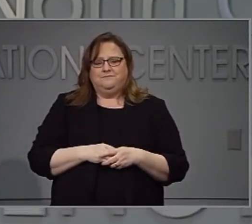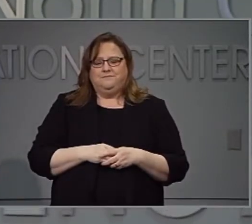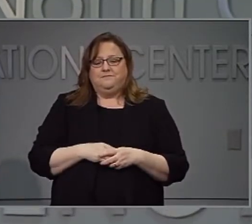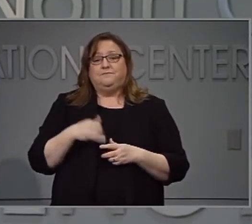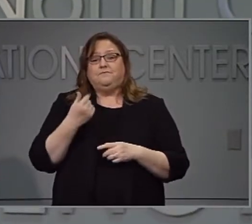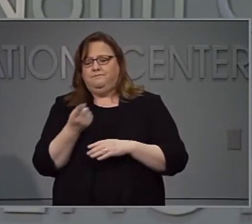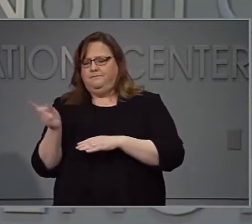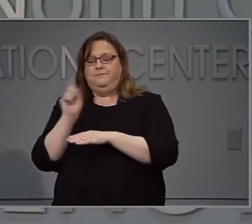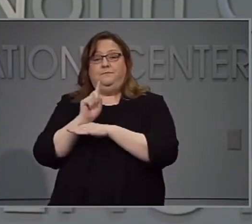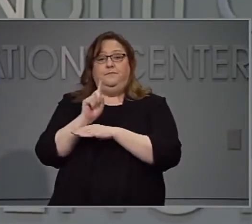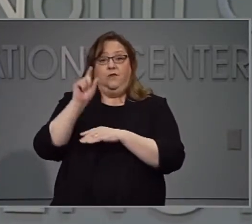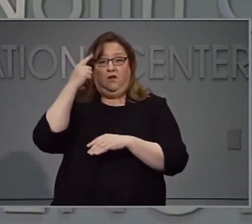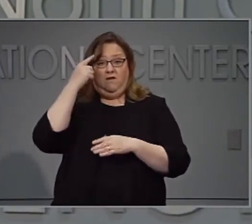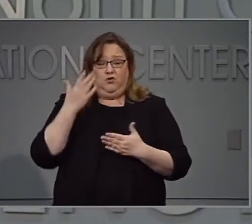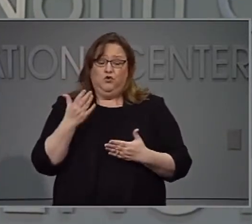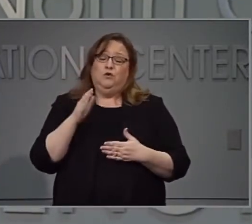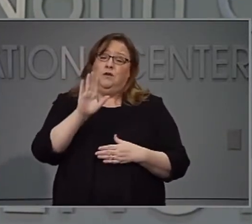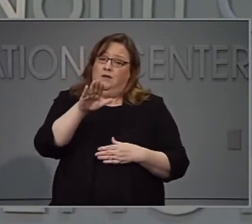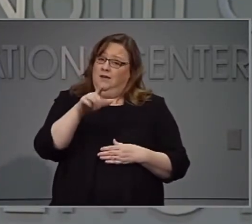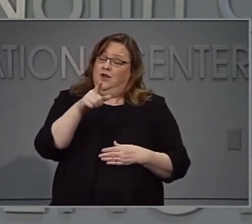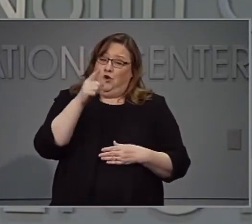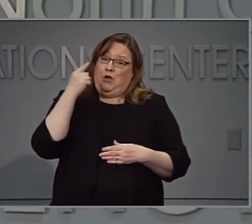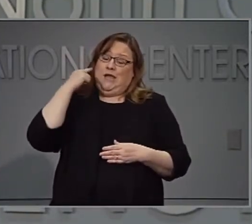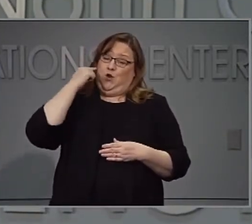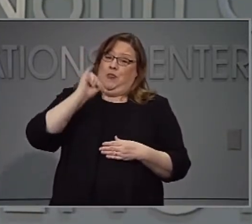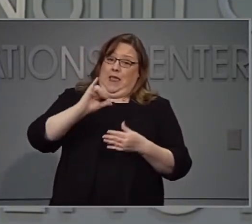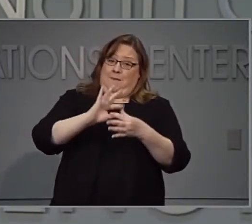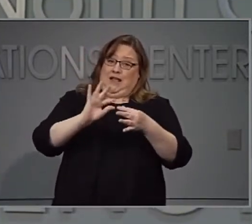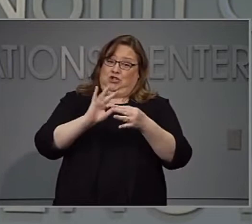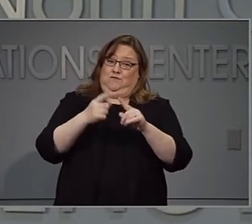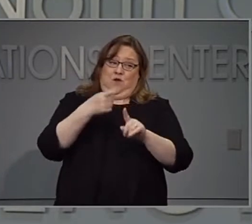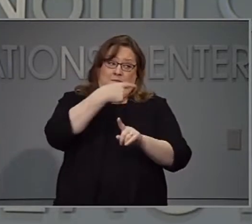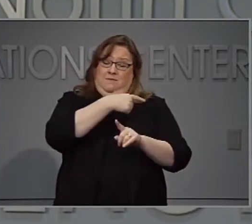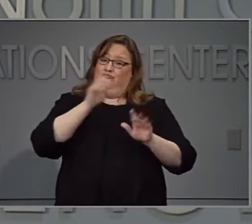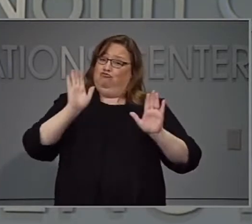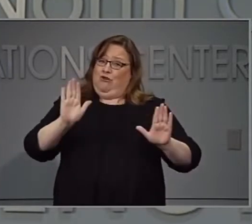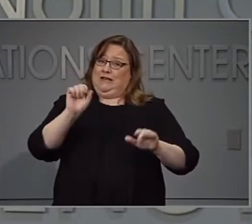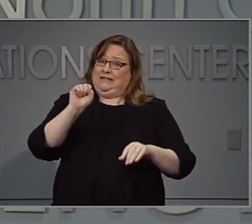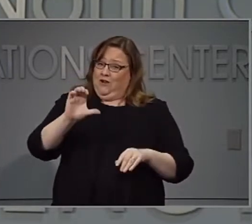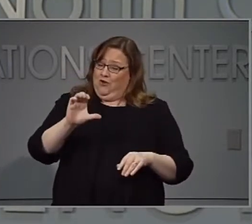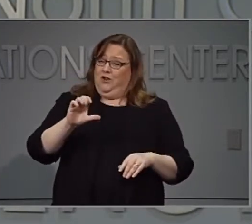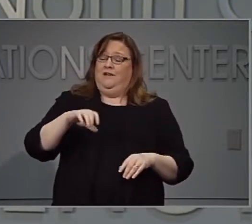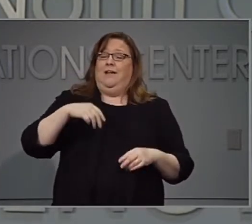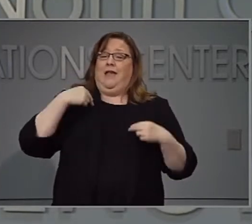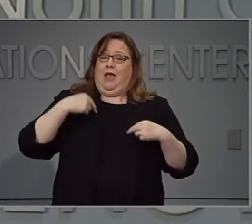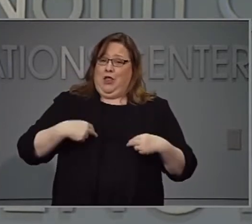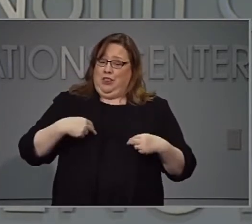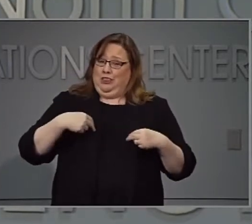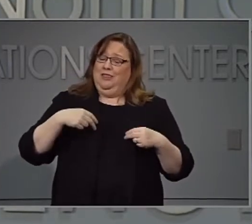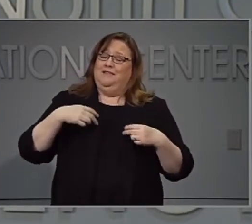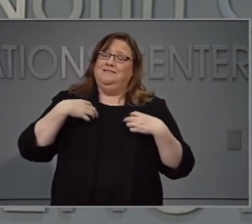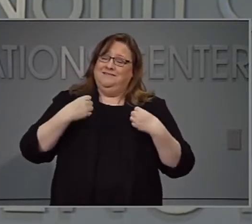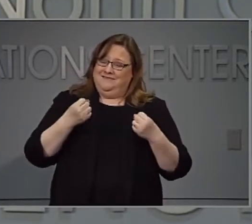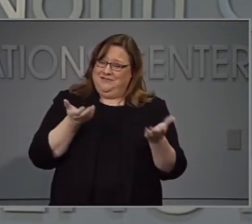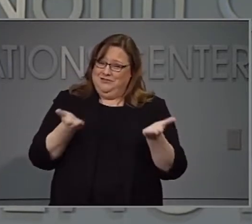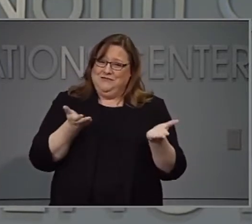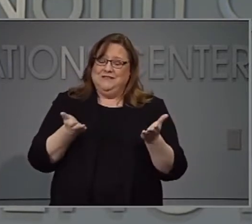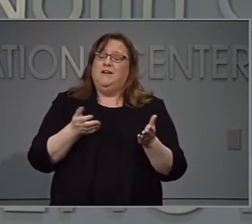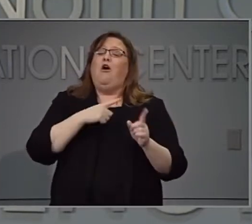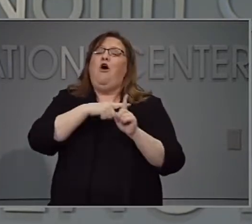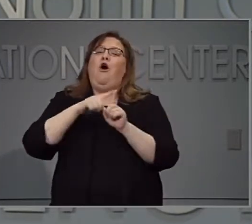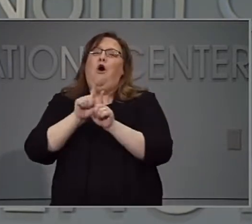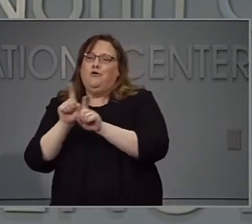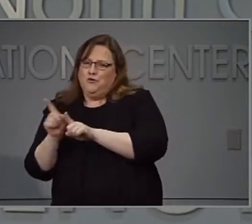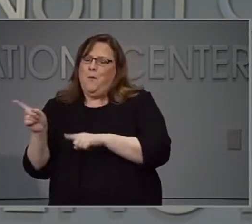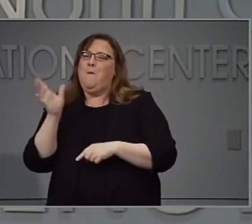And you all are hearing that not only from a great Secretary of Health and Human Services, but as a mom of a kindergartner and a second grader.